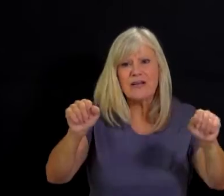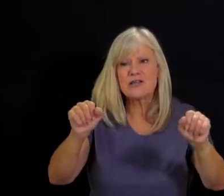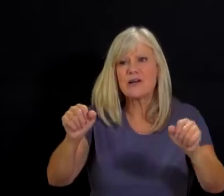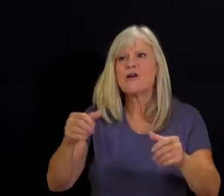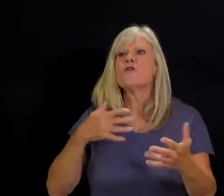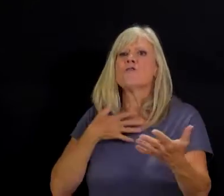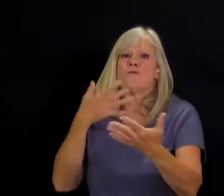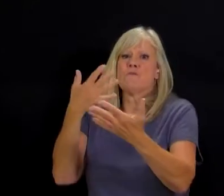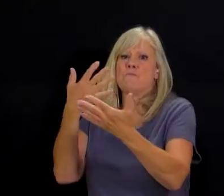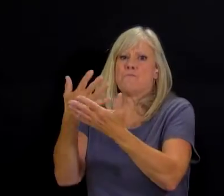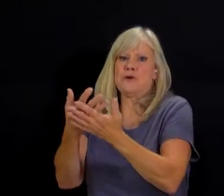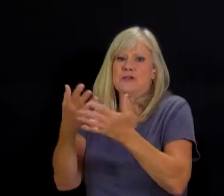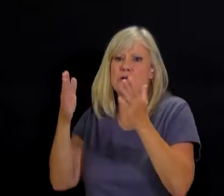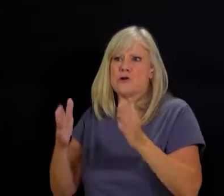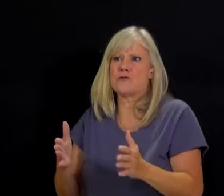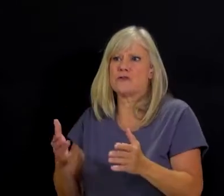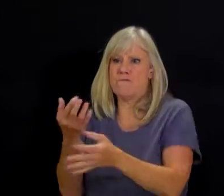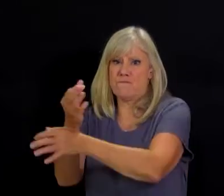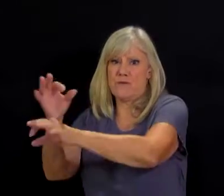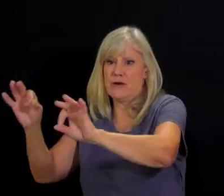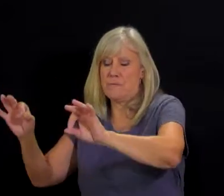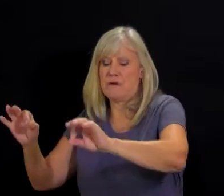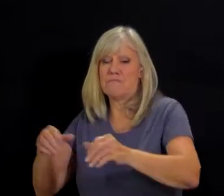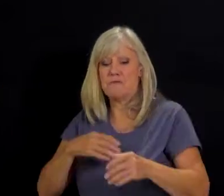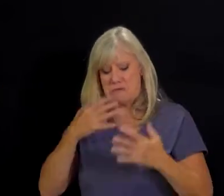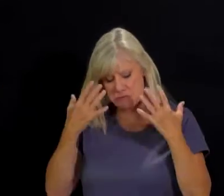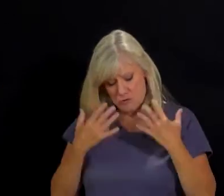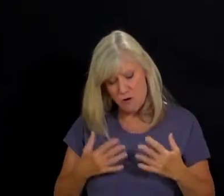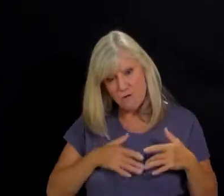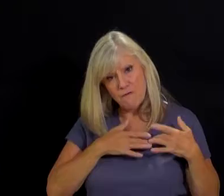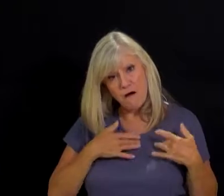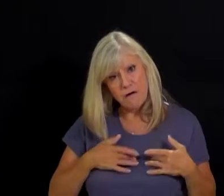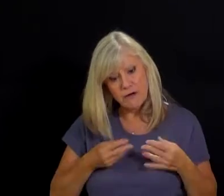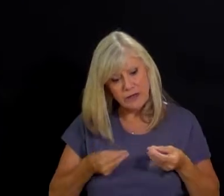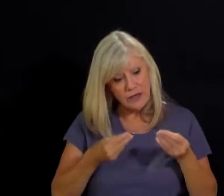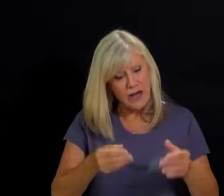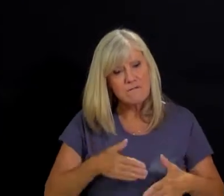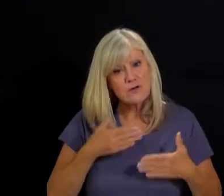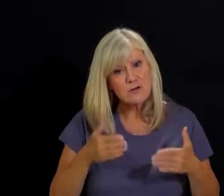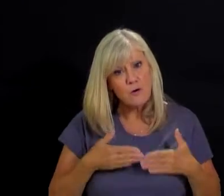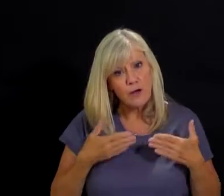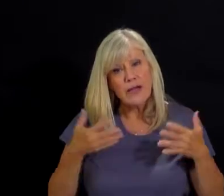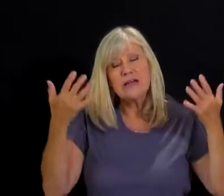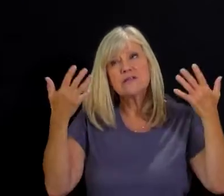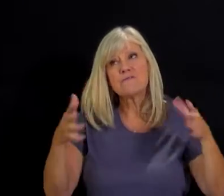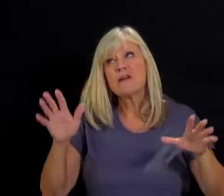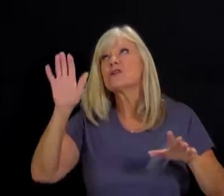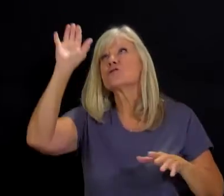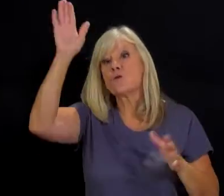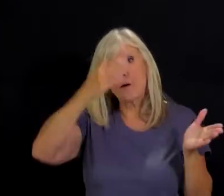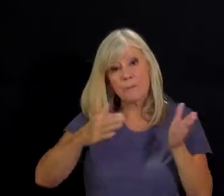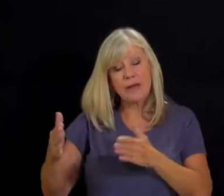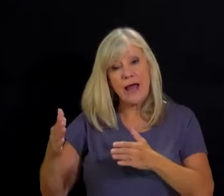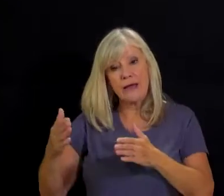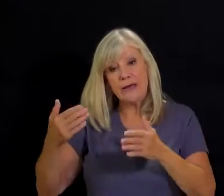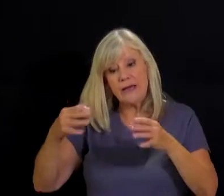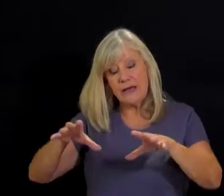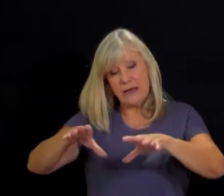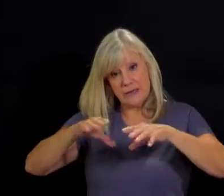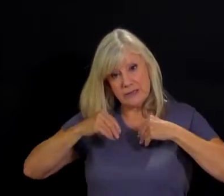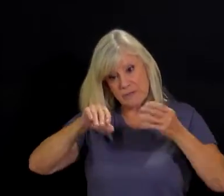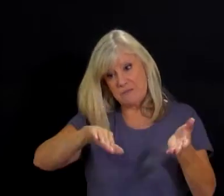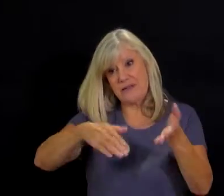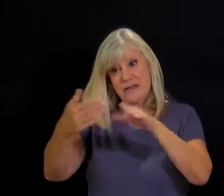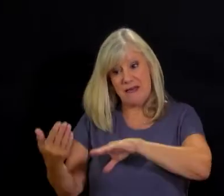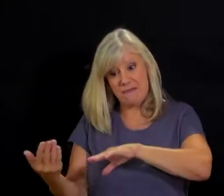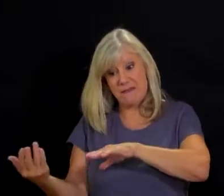to the sorrowful of heart, joy. To accomplish your plan, he gave himself up to death. And rising from